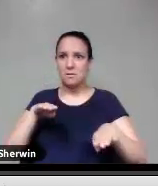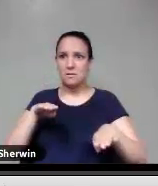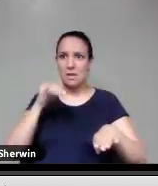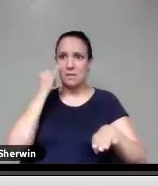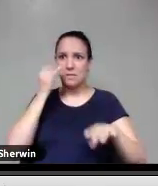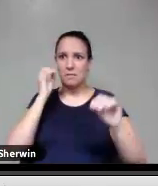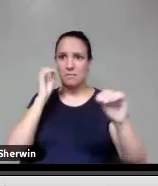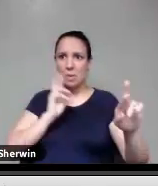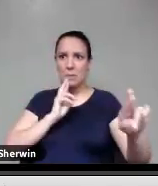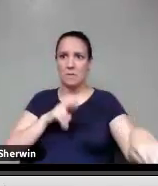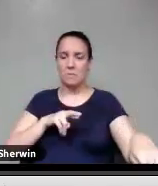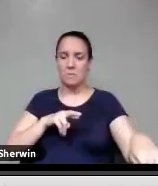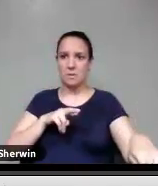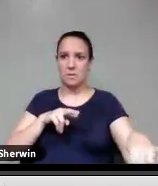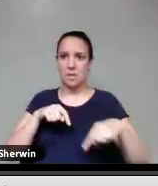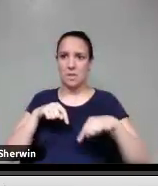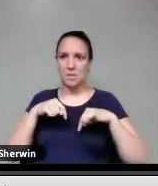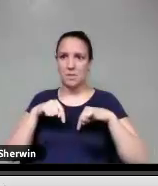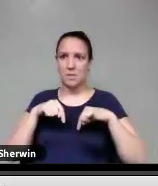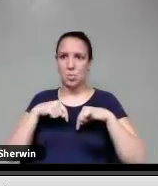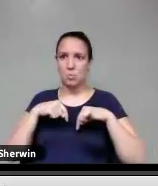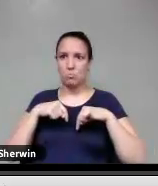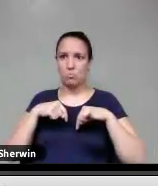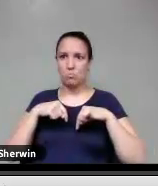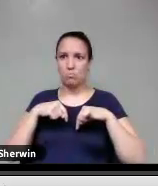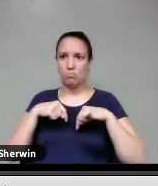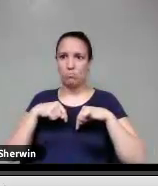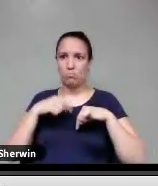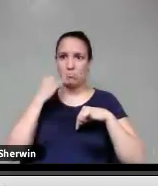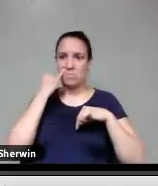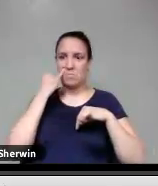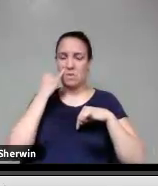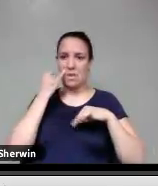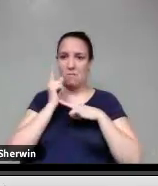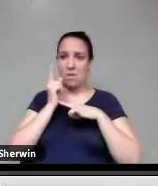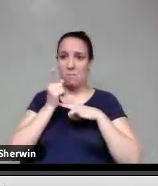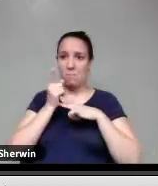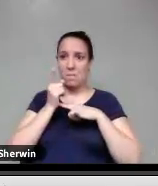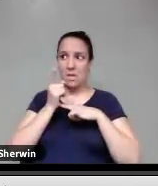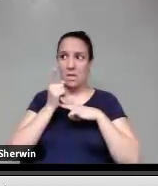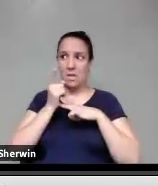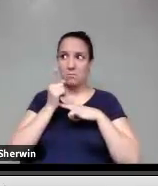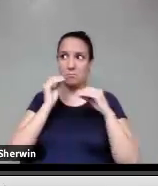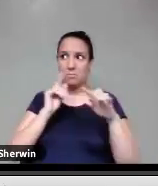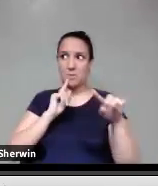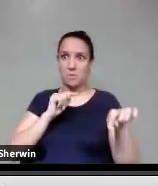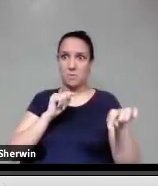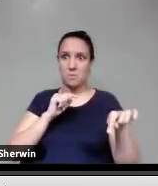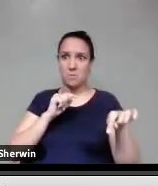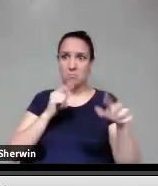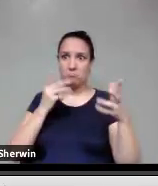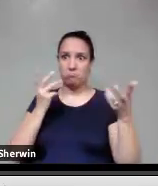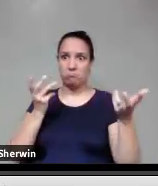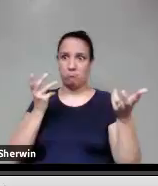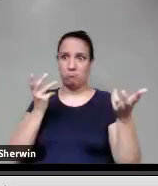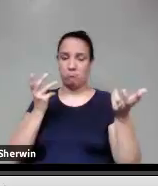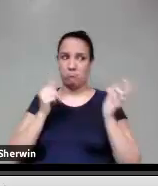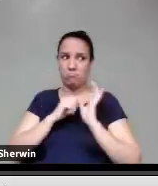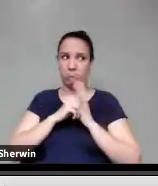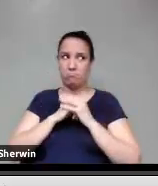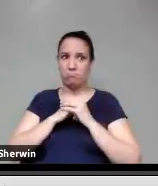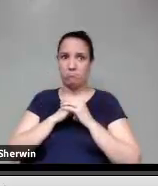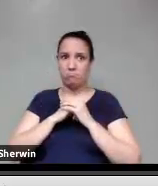responding. And if they don't respond for 60 seconds or so after you ask that final question, now that you've discussed it with somebody at your table, what